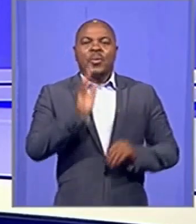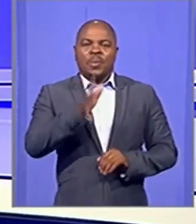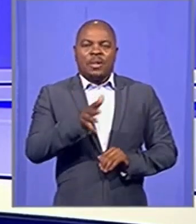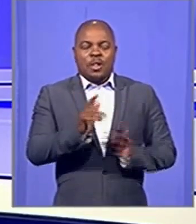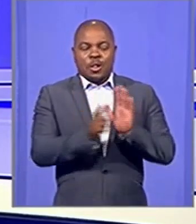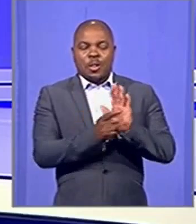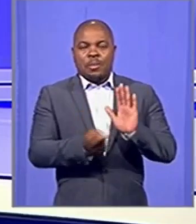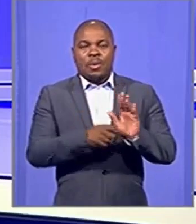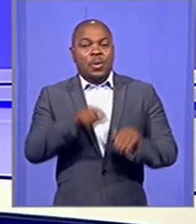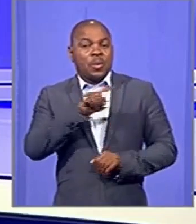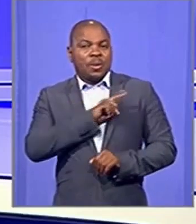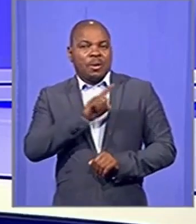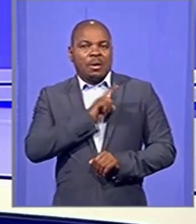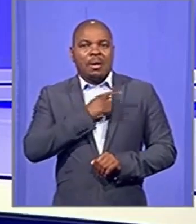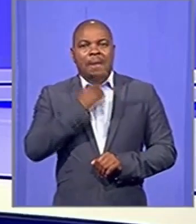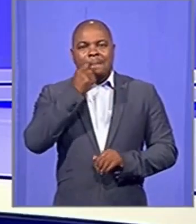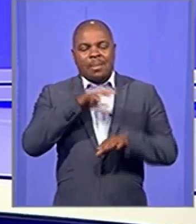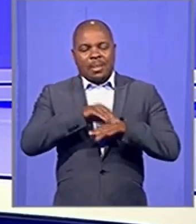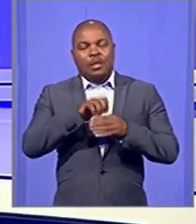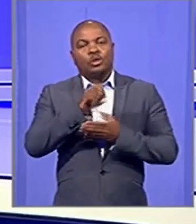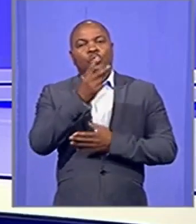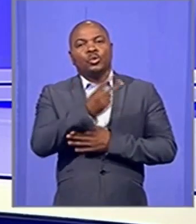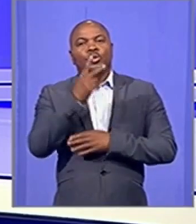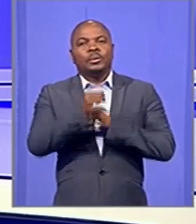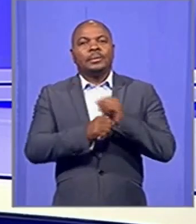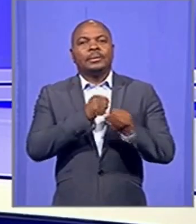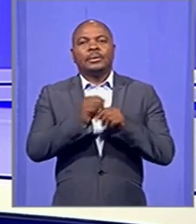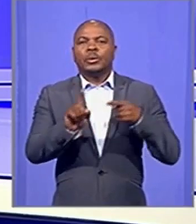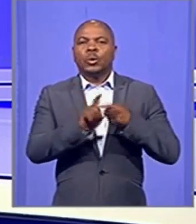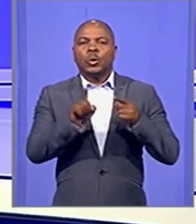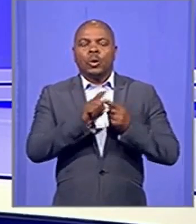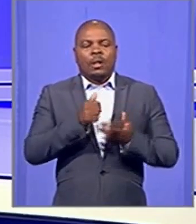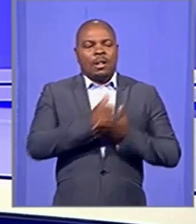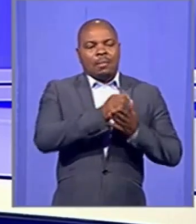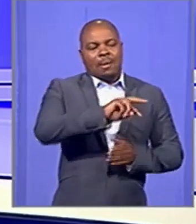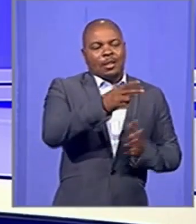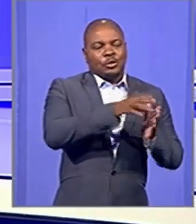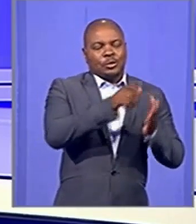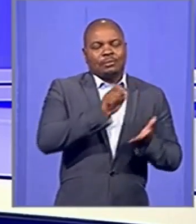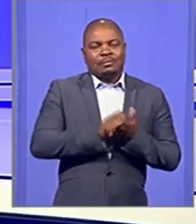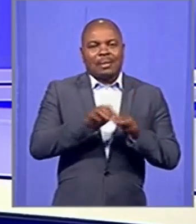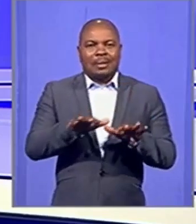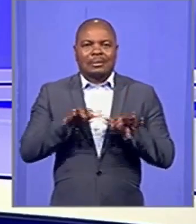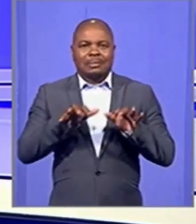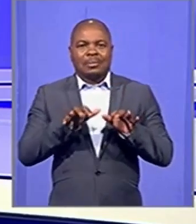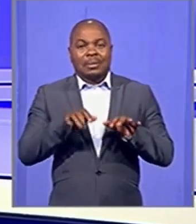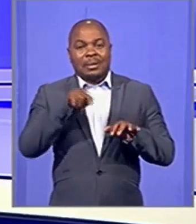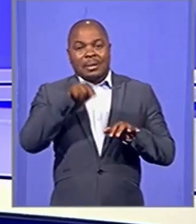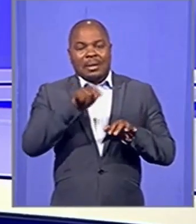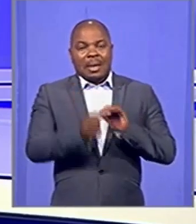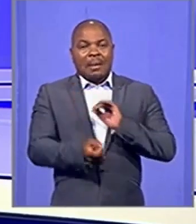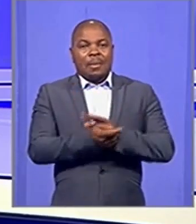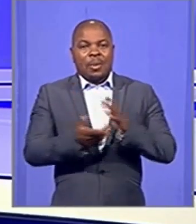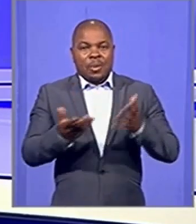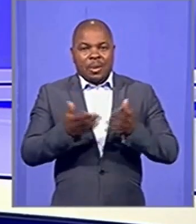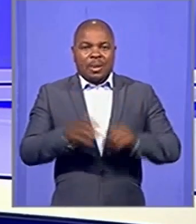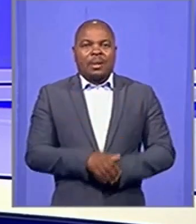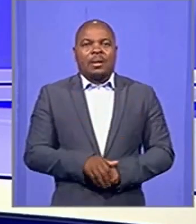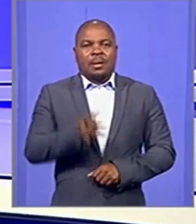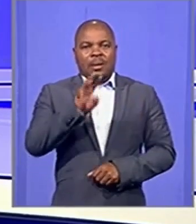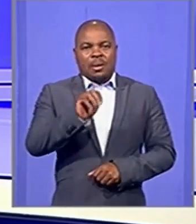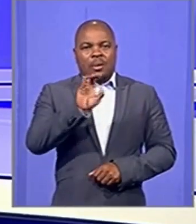Sena se latela ho tshwarwa ha monna ya dilemo tse 22 a ngwella morutwana e mong ditlhahlobong ketsalong ena e etsetseng sekolong se phahameng